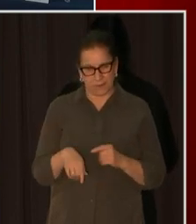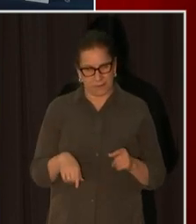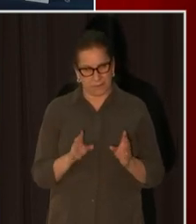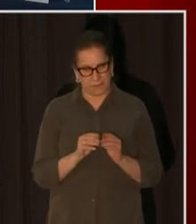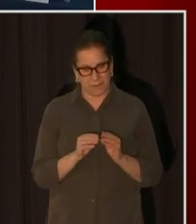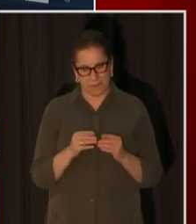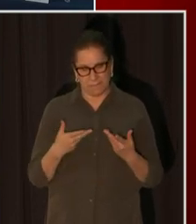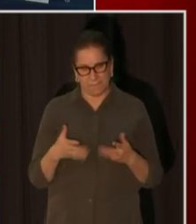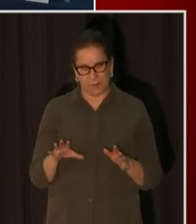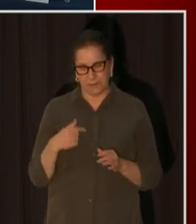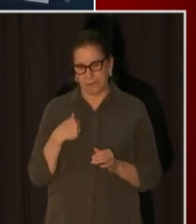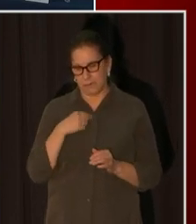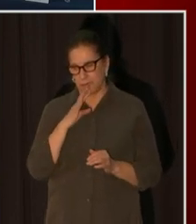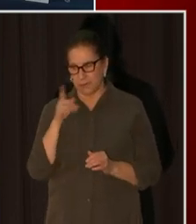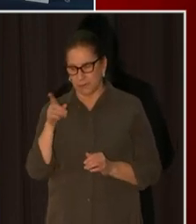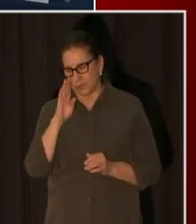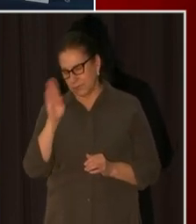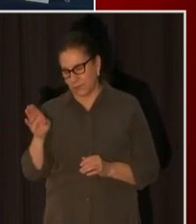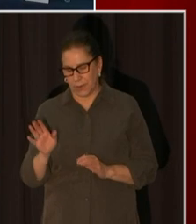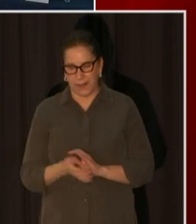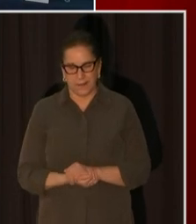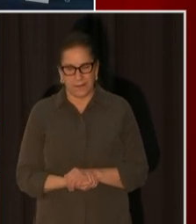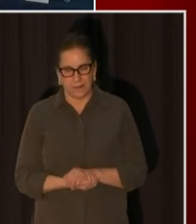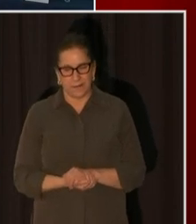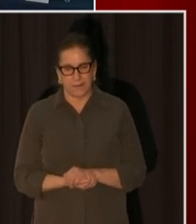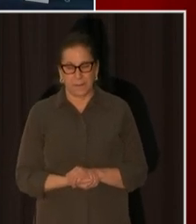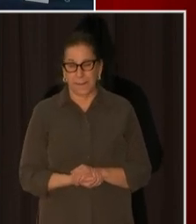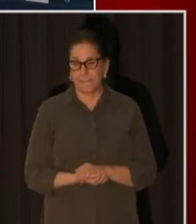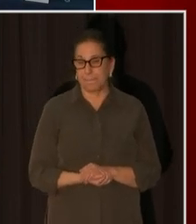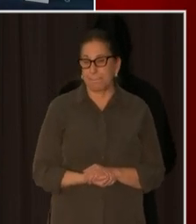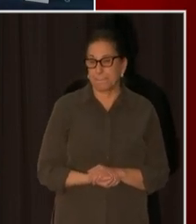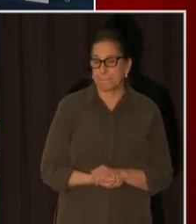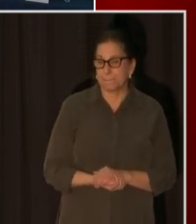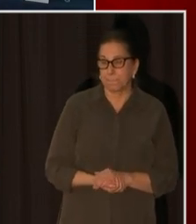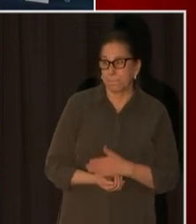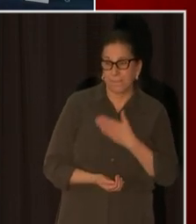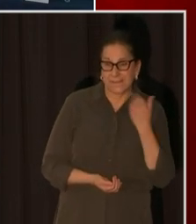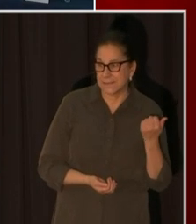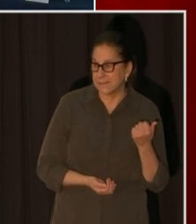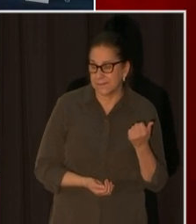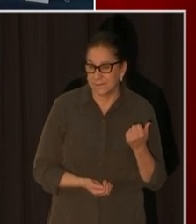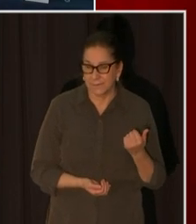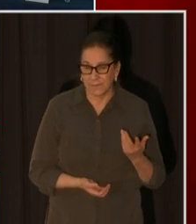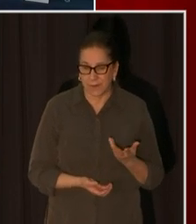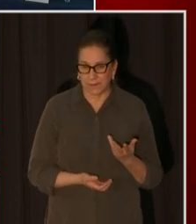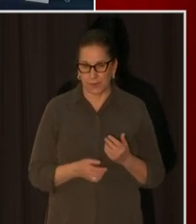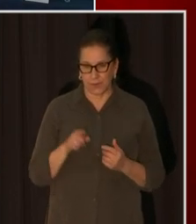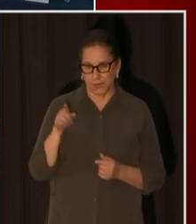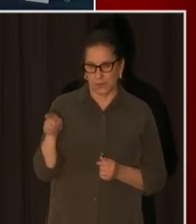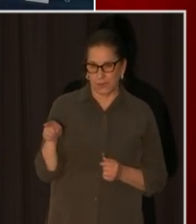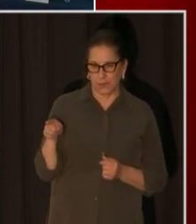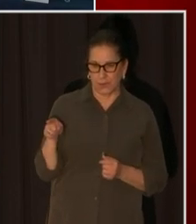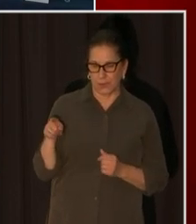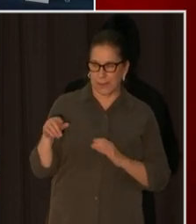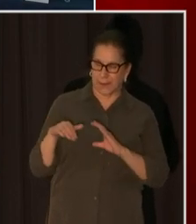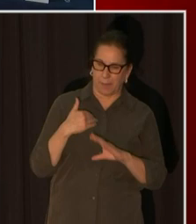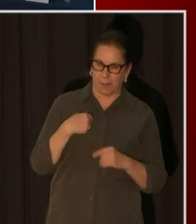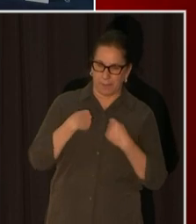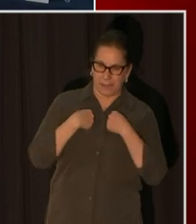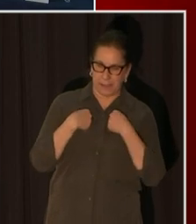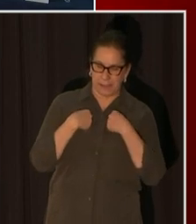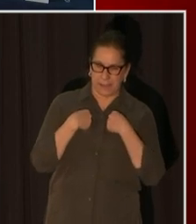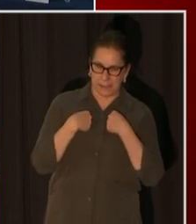there on coronavirus.dc.gov under the For Business section. That's where we'll post the PowerPoint